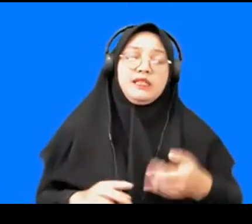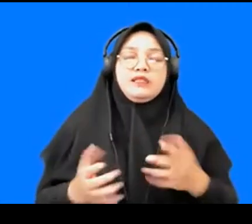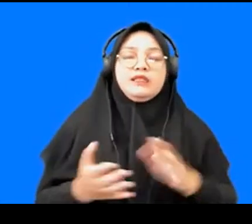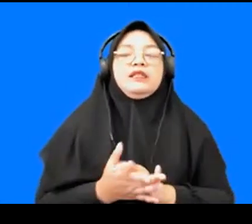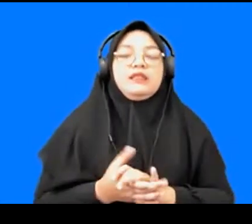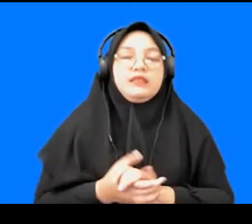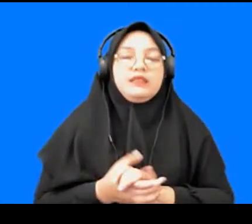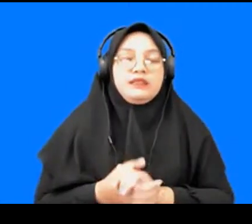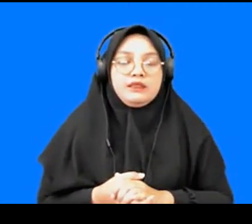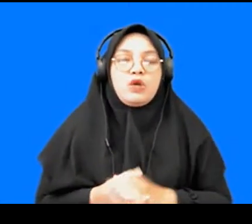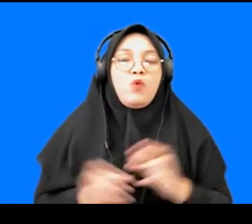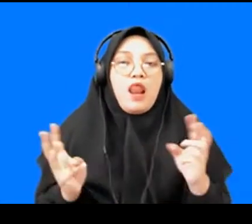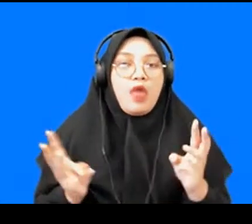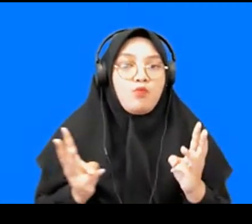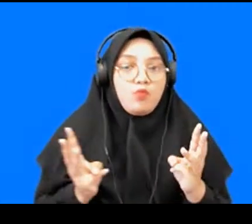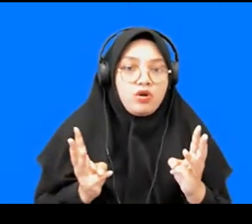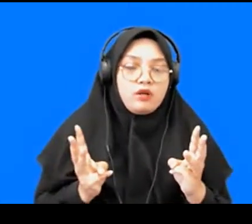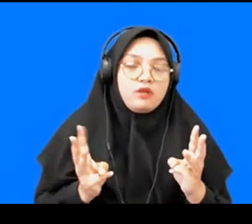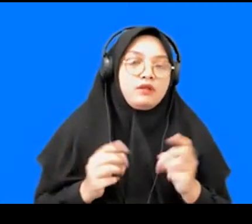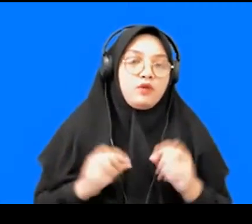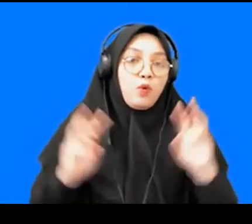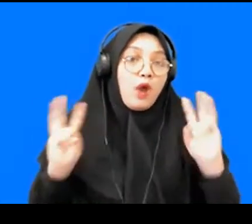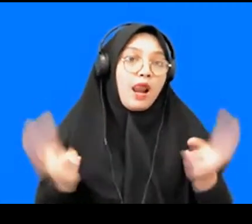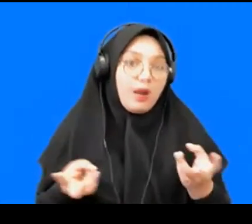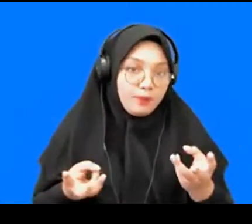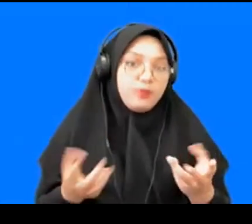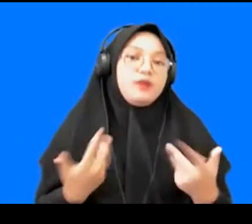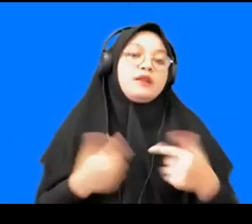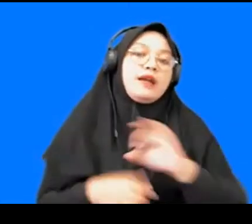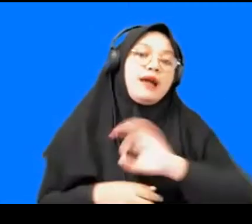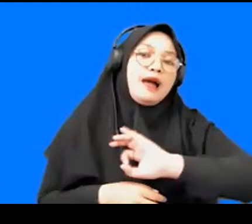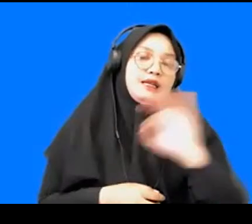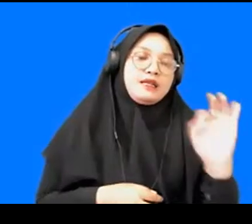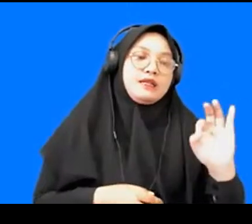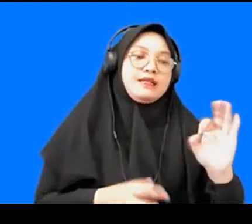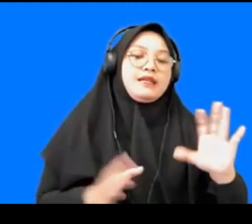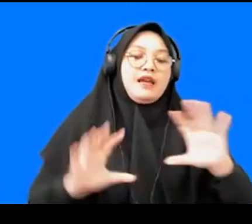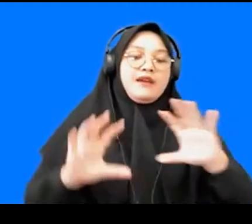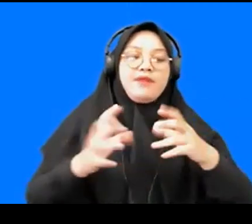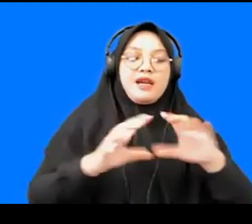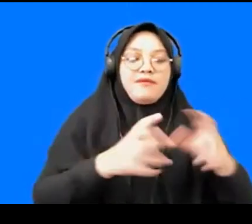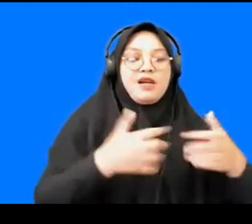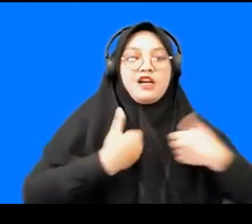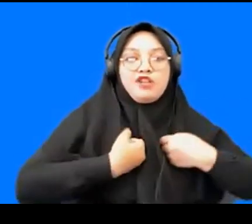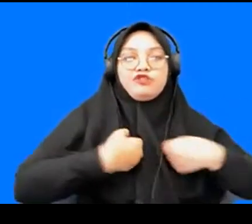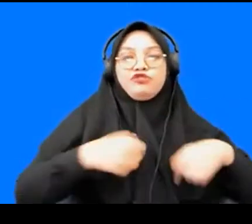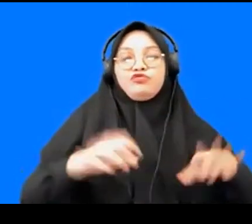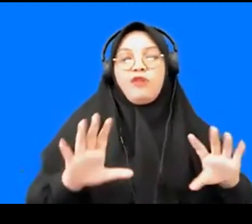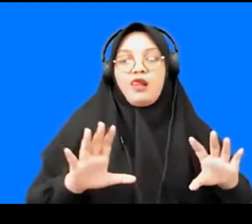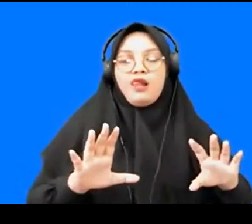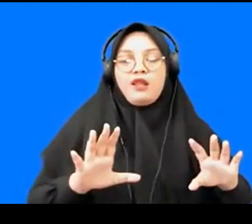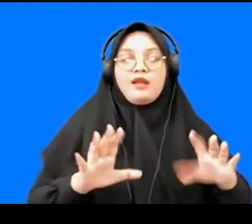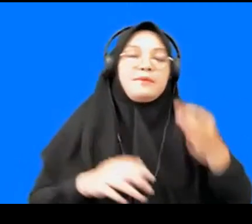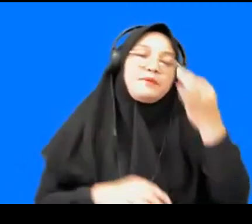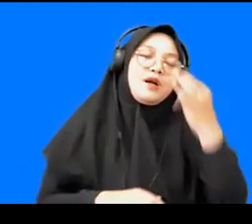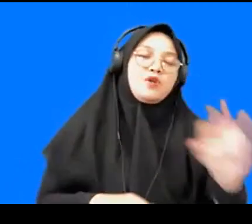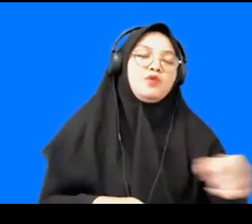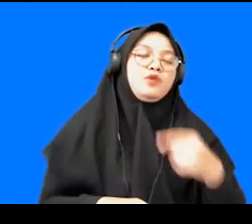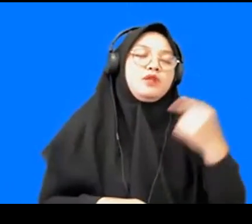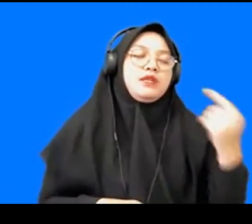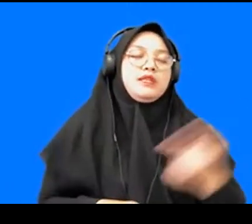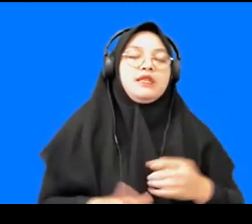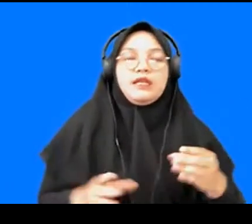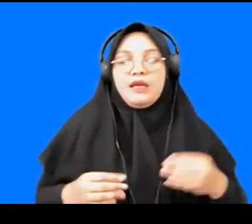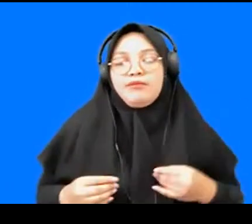sell of your property, be it real estate or shares of stock, then you get taxed because you just simply have too much